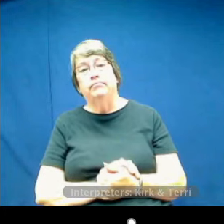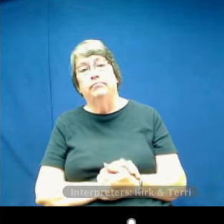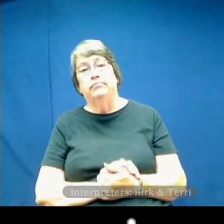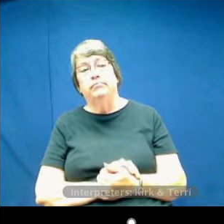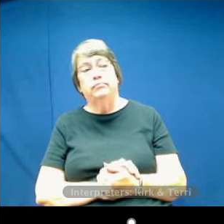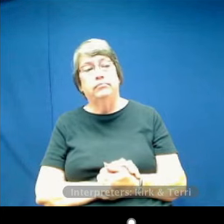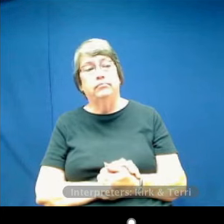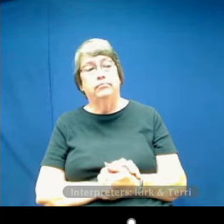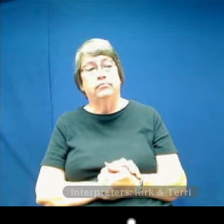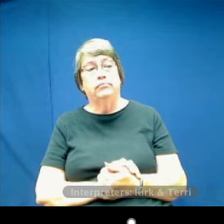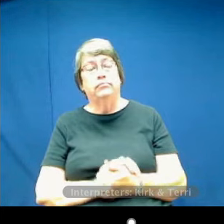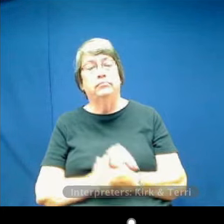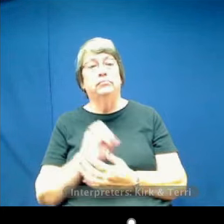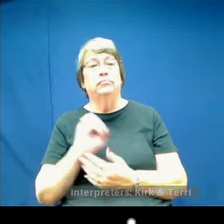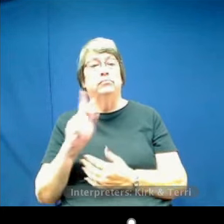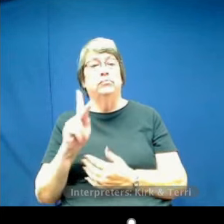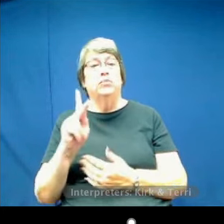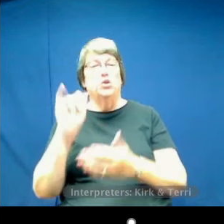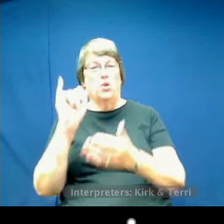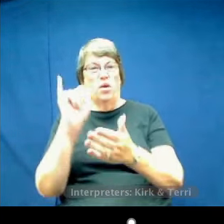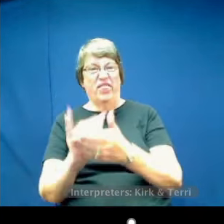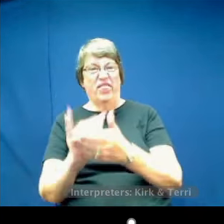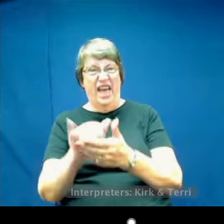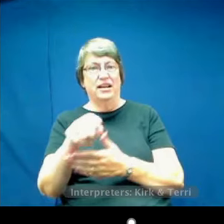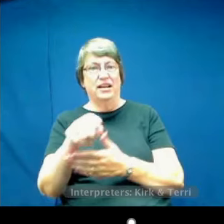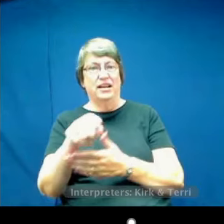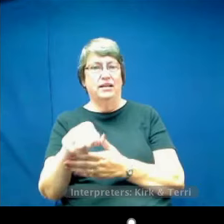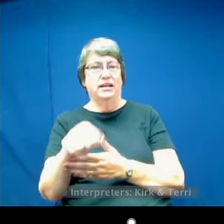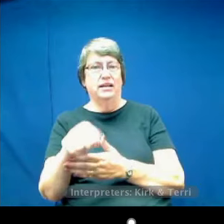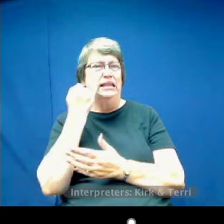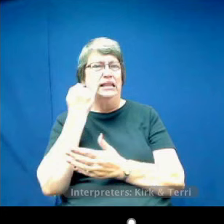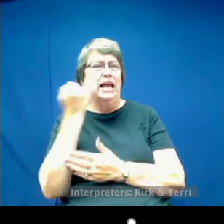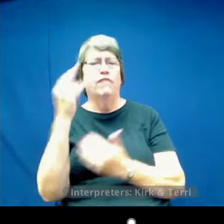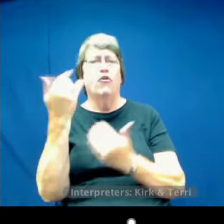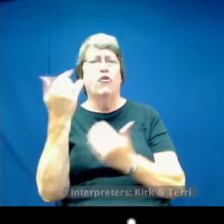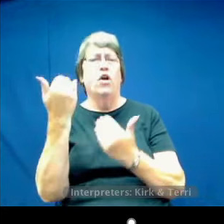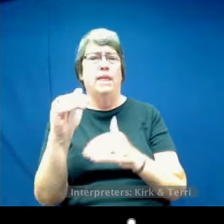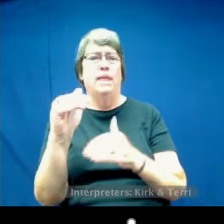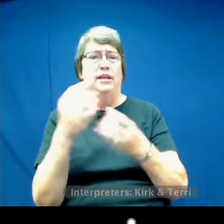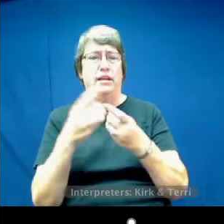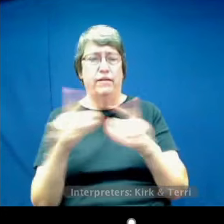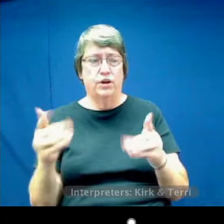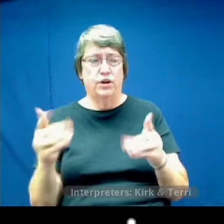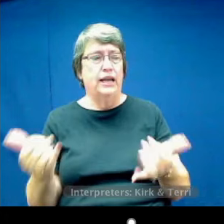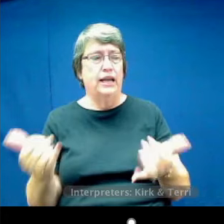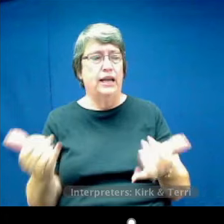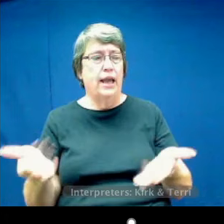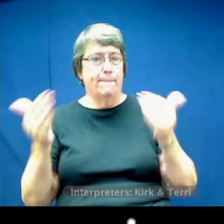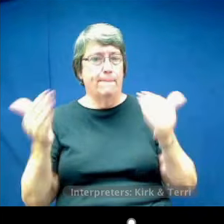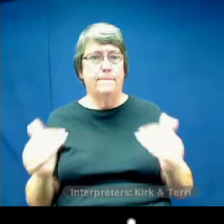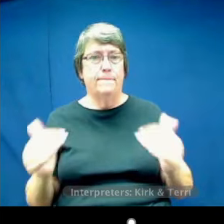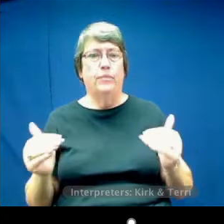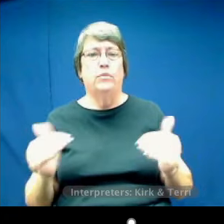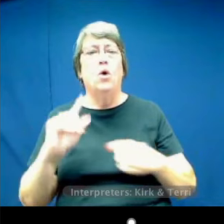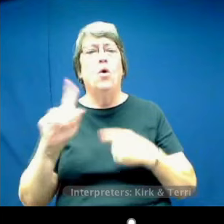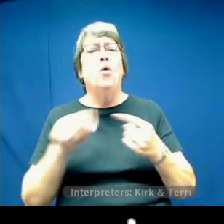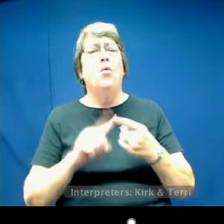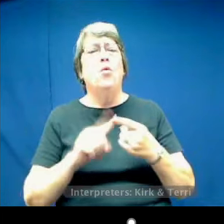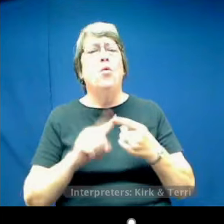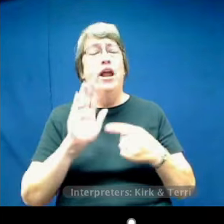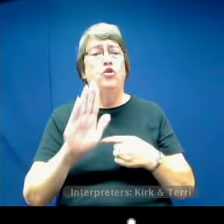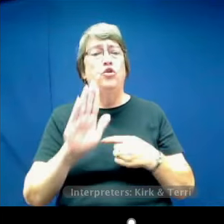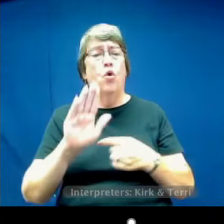Okay, so that's the basic concept of a limited divorce. Now moving on to when your grounds ripen, then